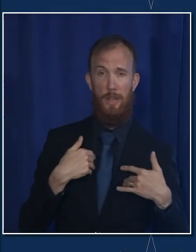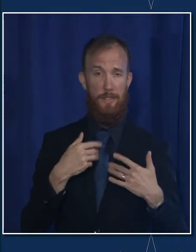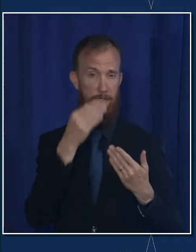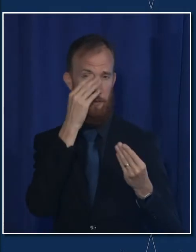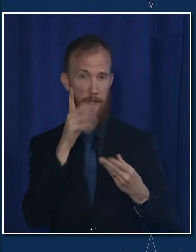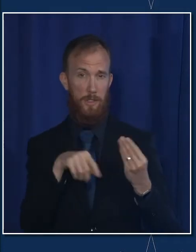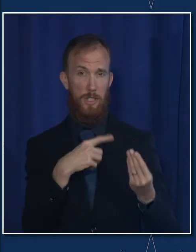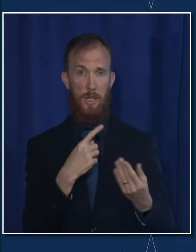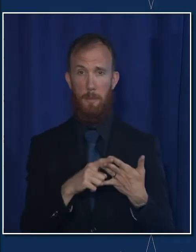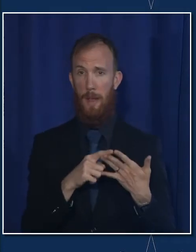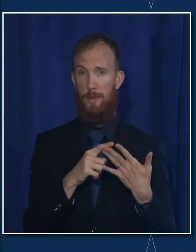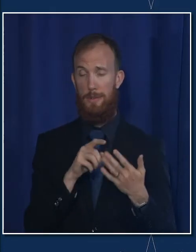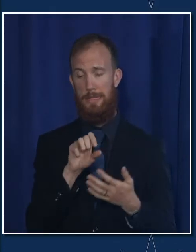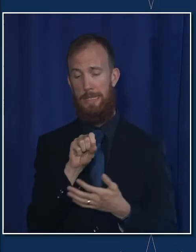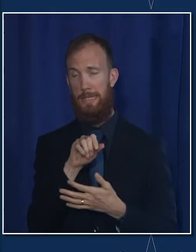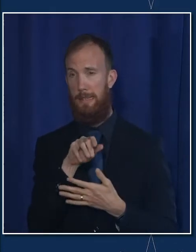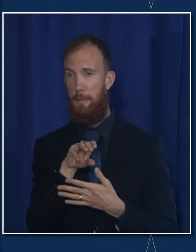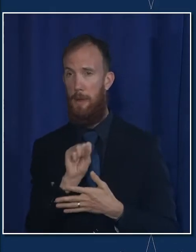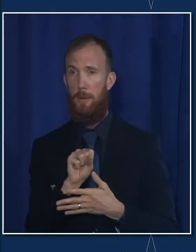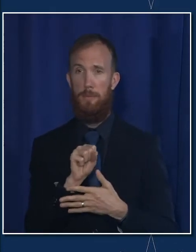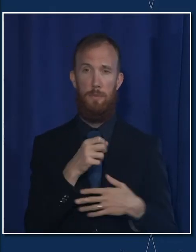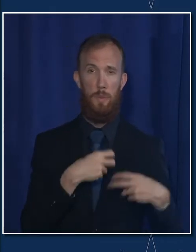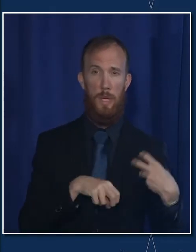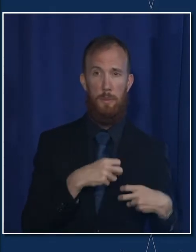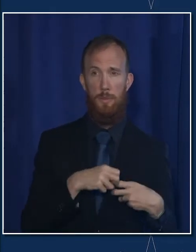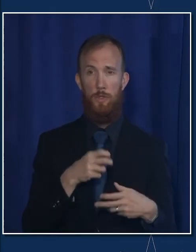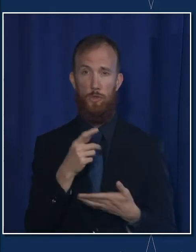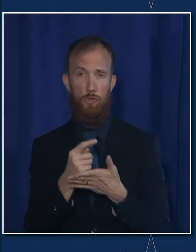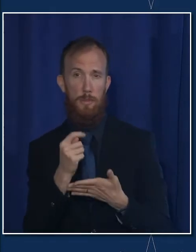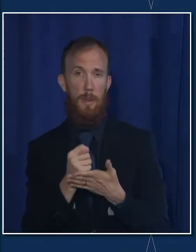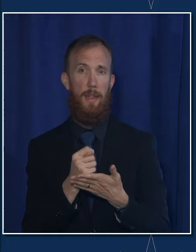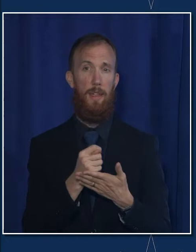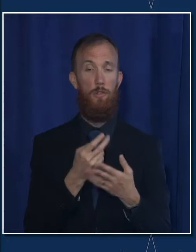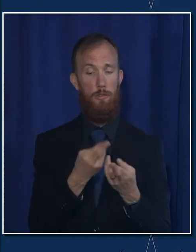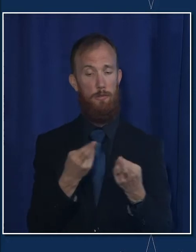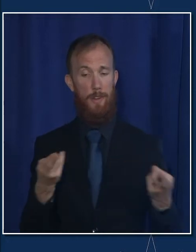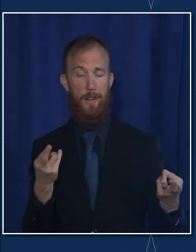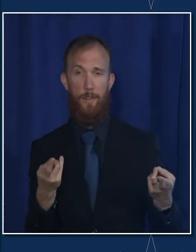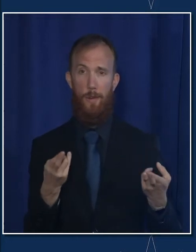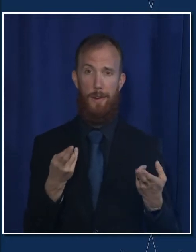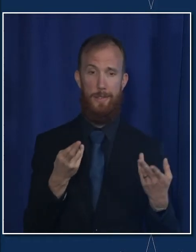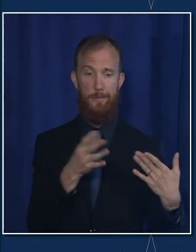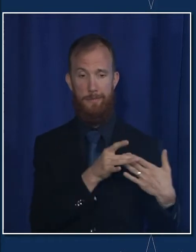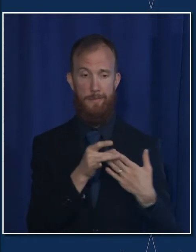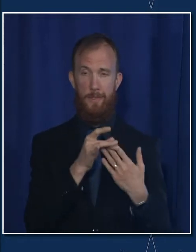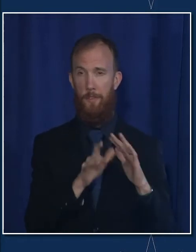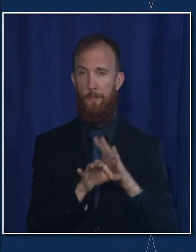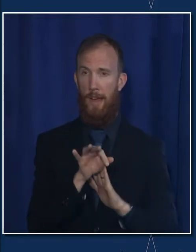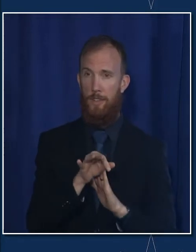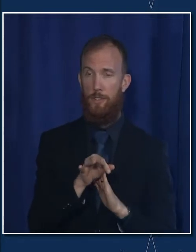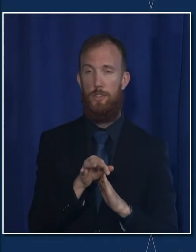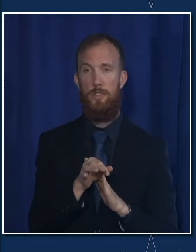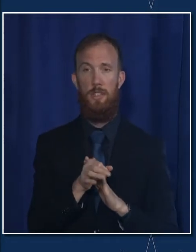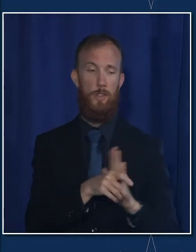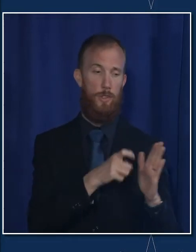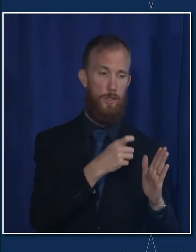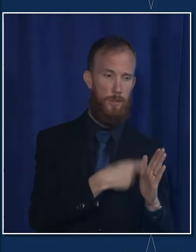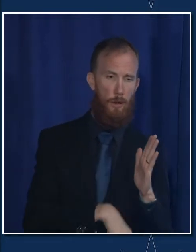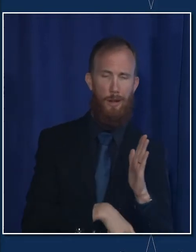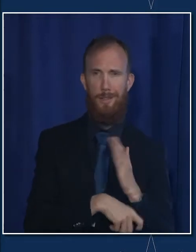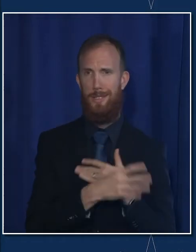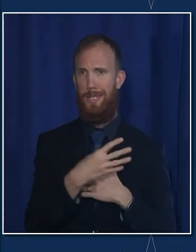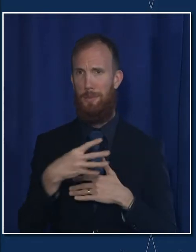treatment, there's common questions, and then there's resource finders that are meant to be no barrier. So cost, immigration status, insurance